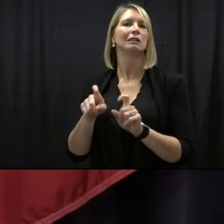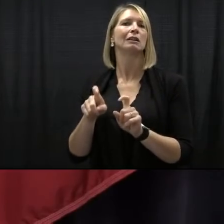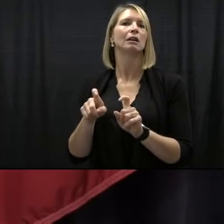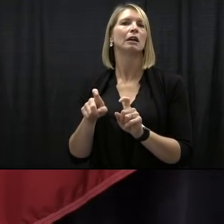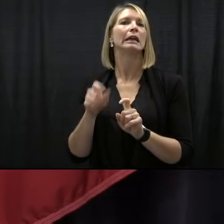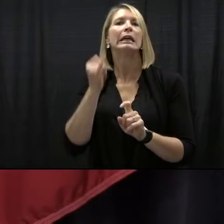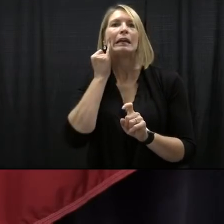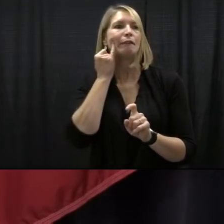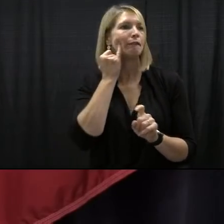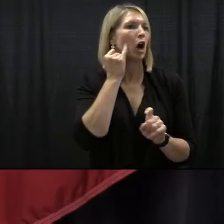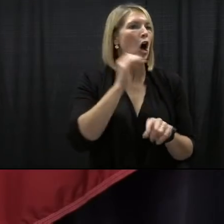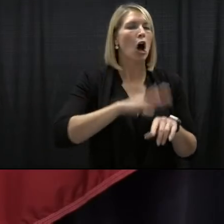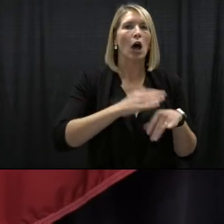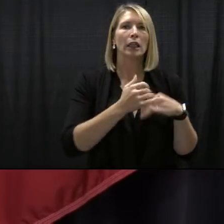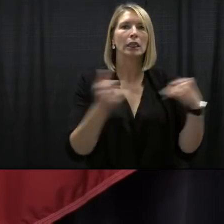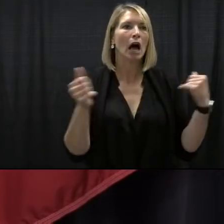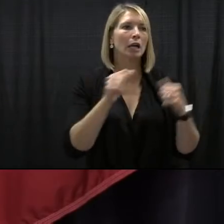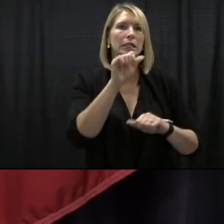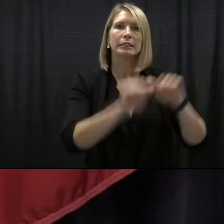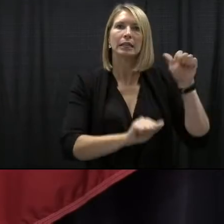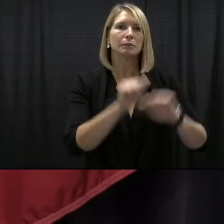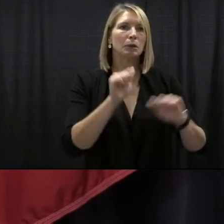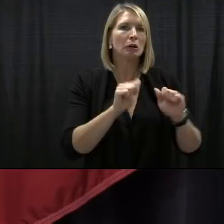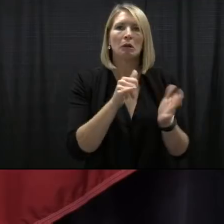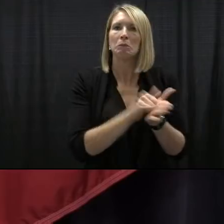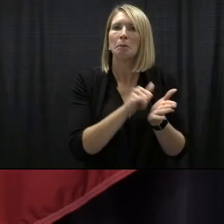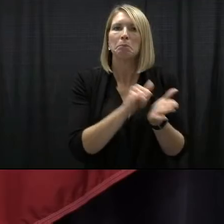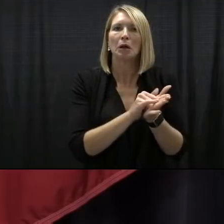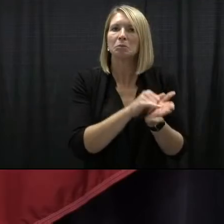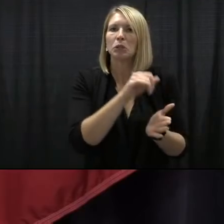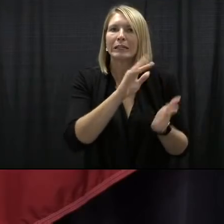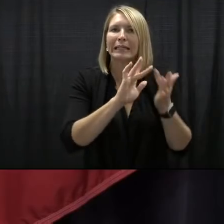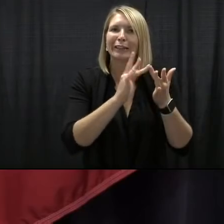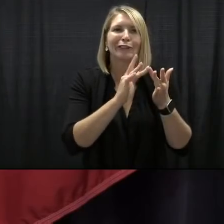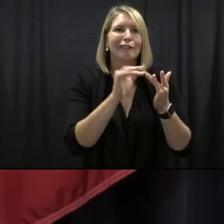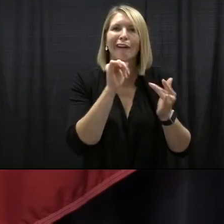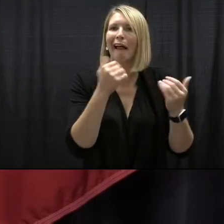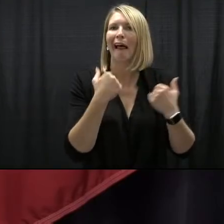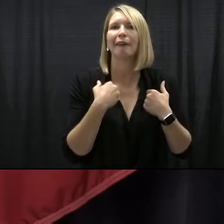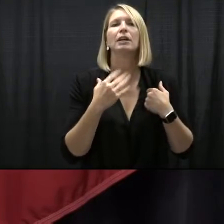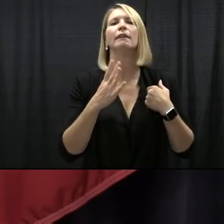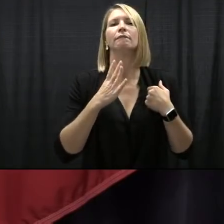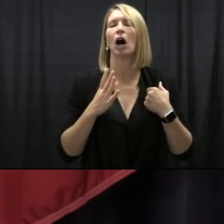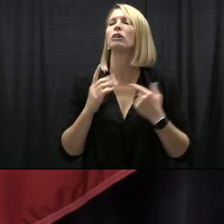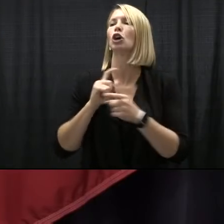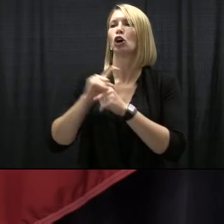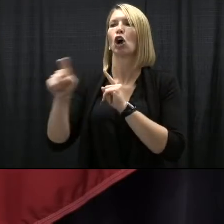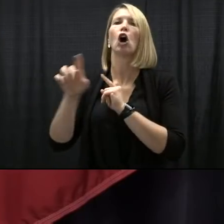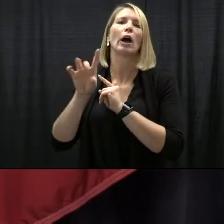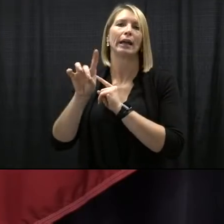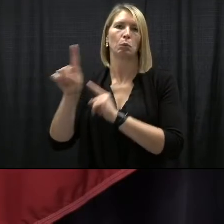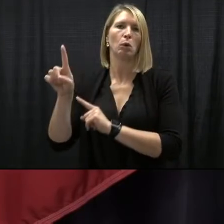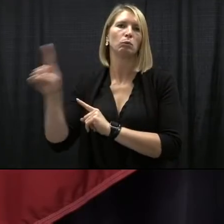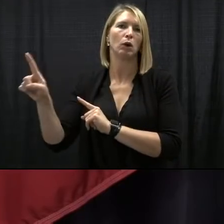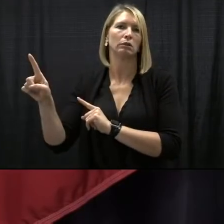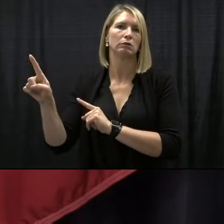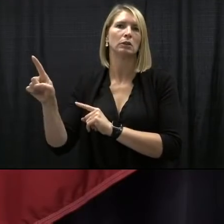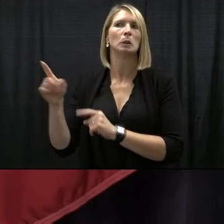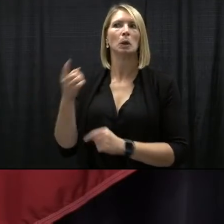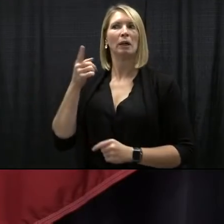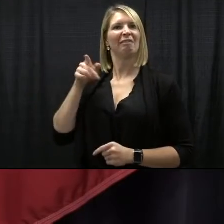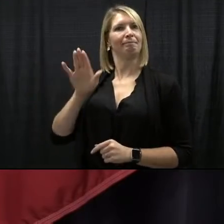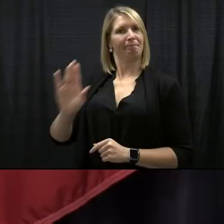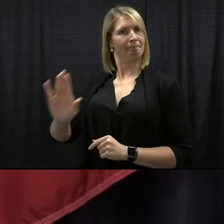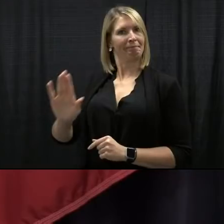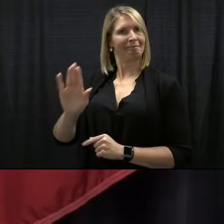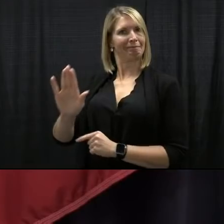assistance with completion of the online self-referral. 811 has had a substantial increase in call volumes with the recent outbreaks, many